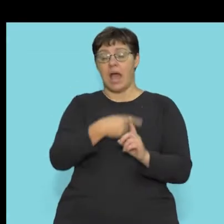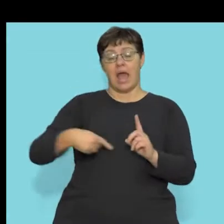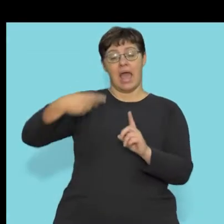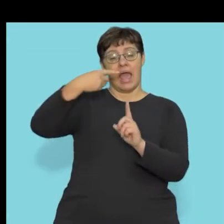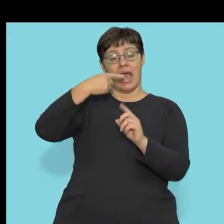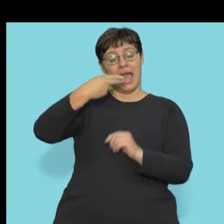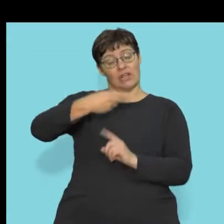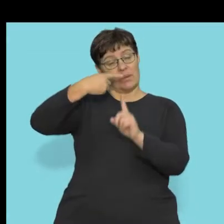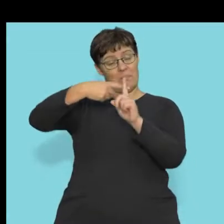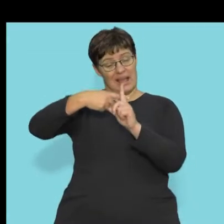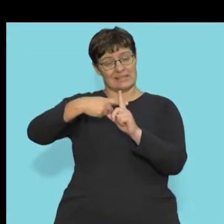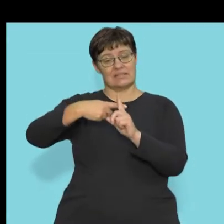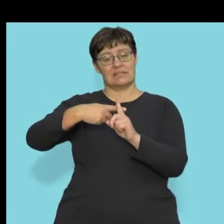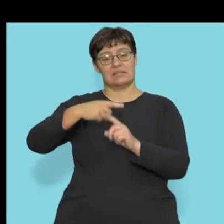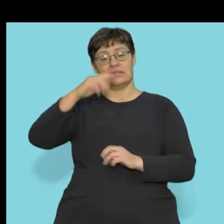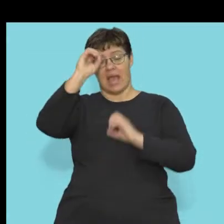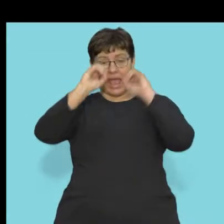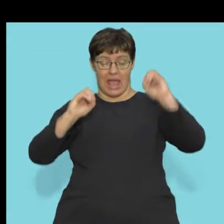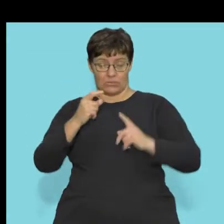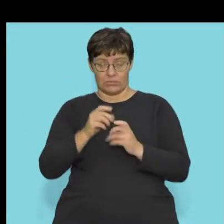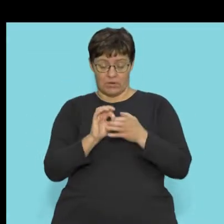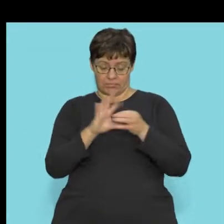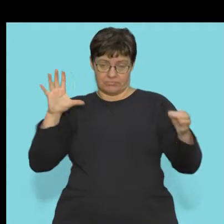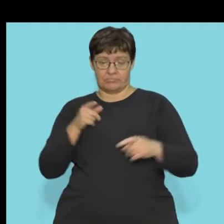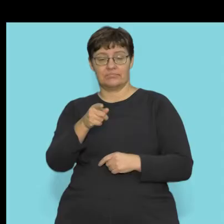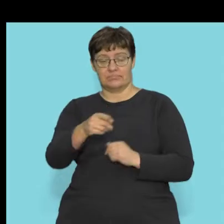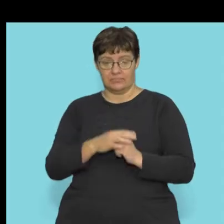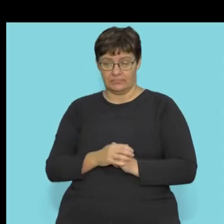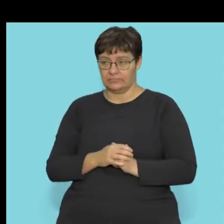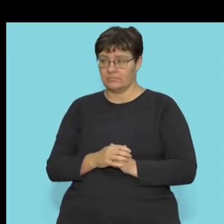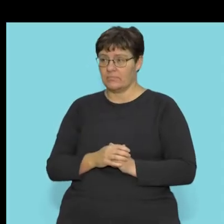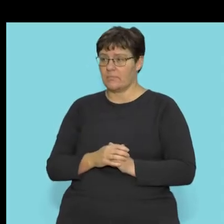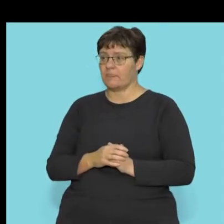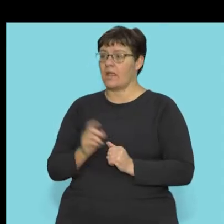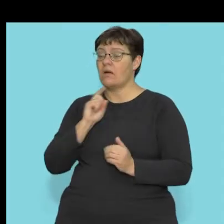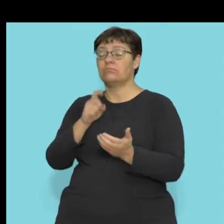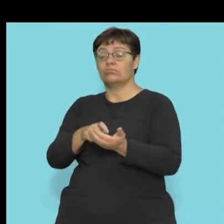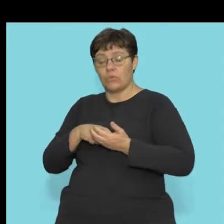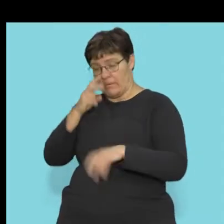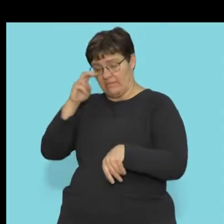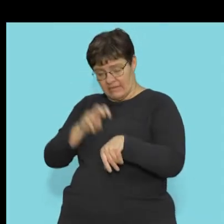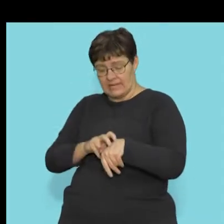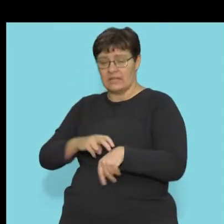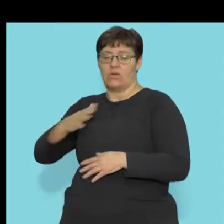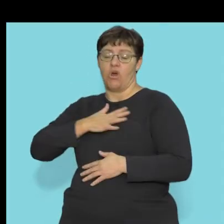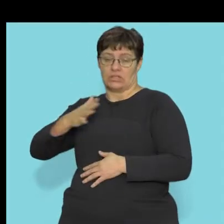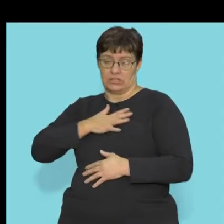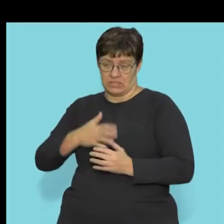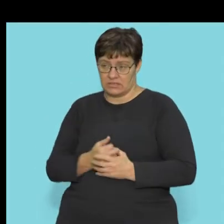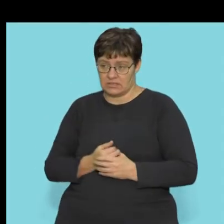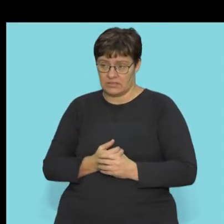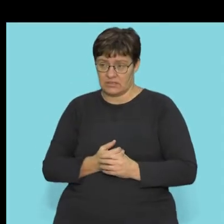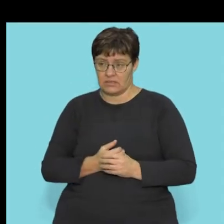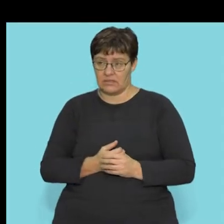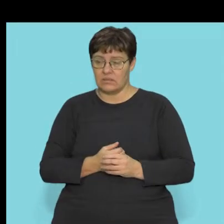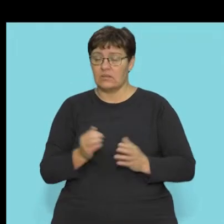So we look at the energy-rich hydrogen atoms being released. We're seeing that it requires oxygen, and we also